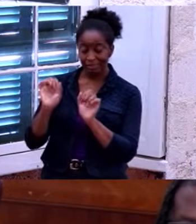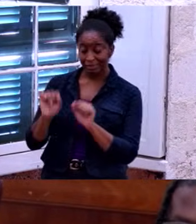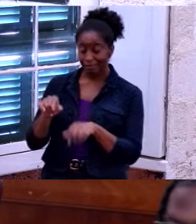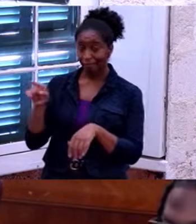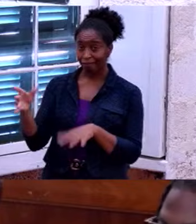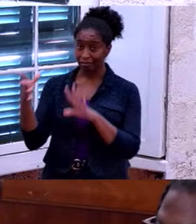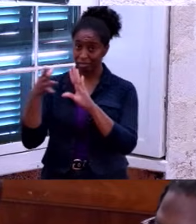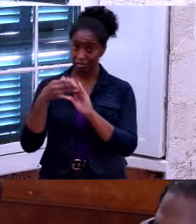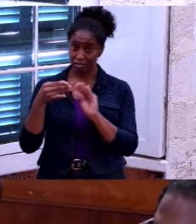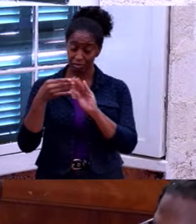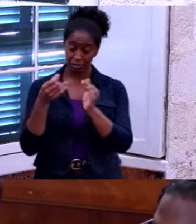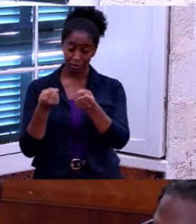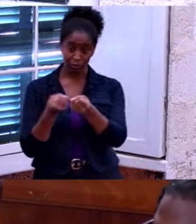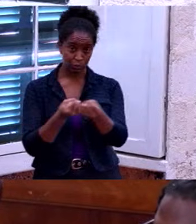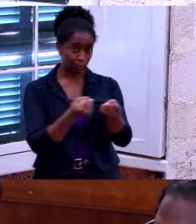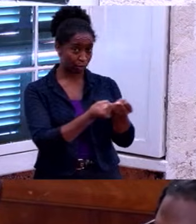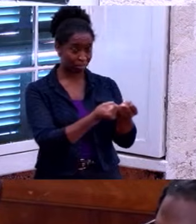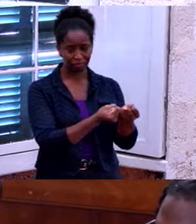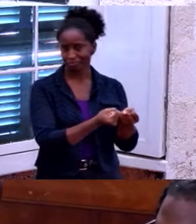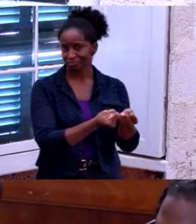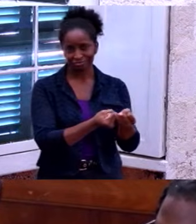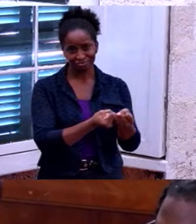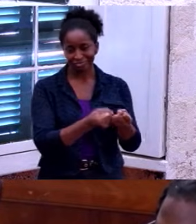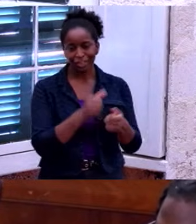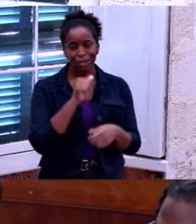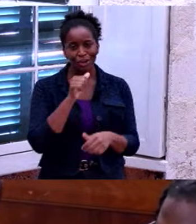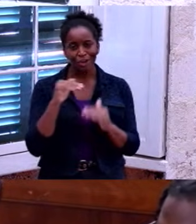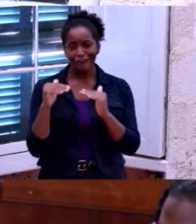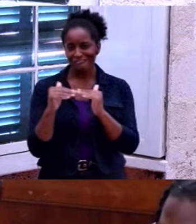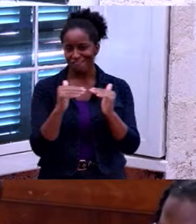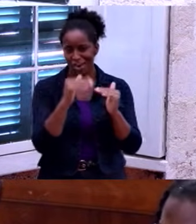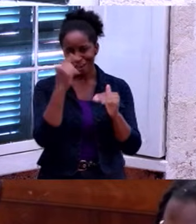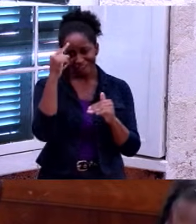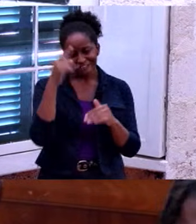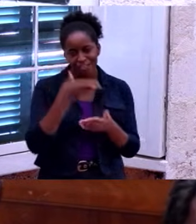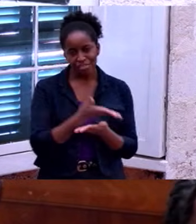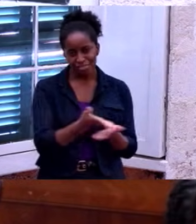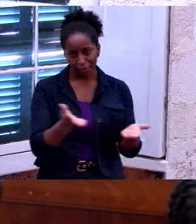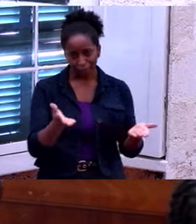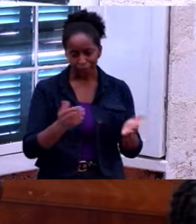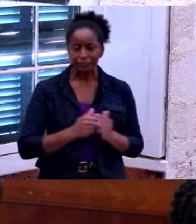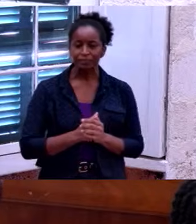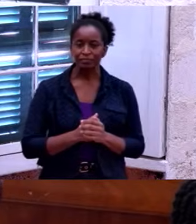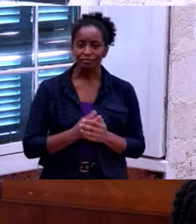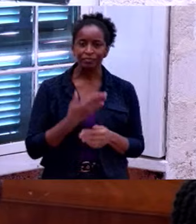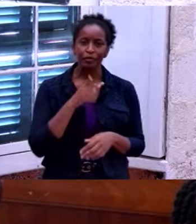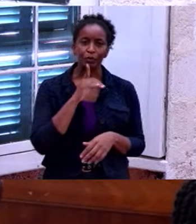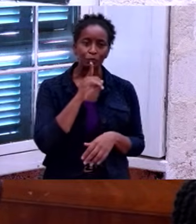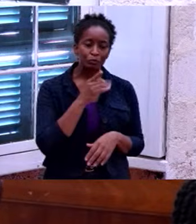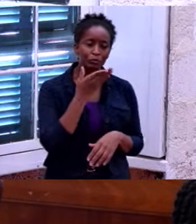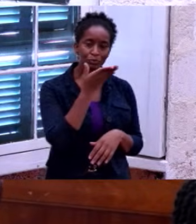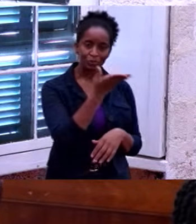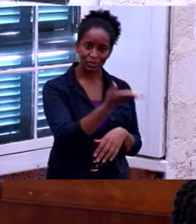that segment of the population. So while we have copied part of the English system, we even drive the